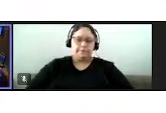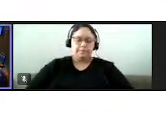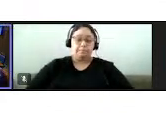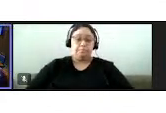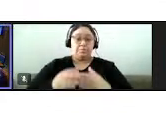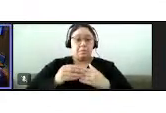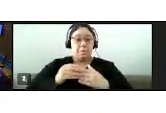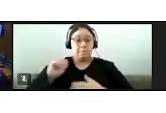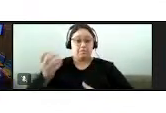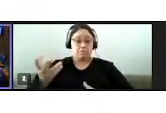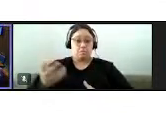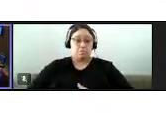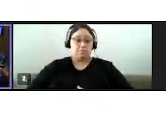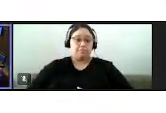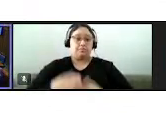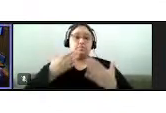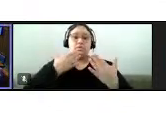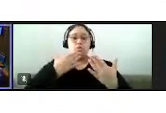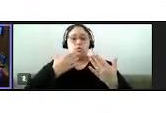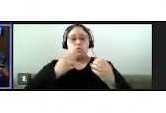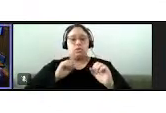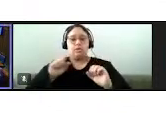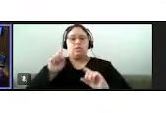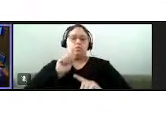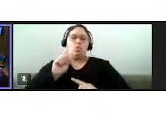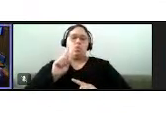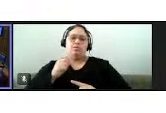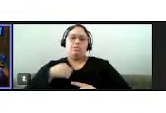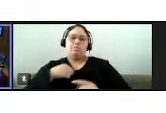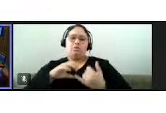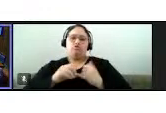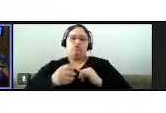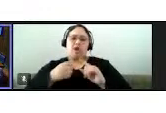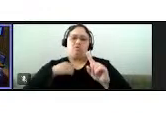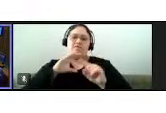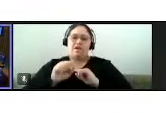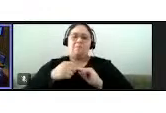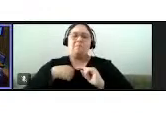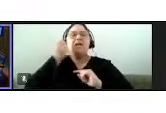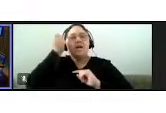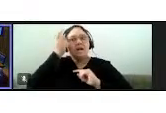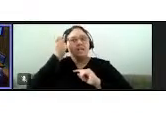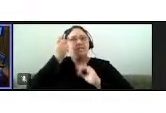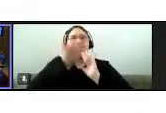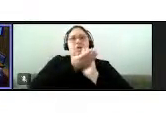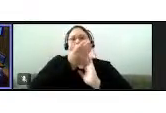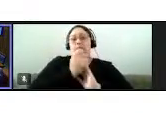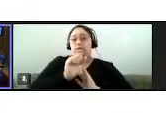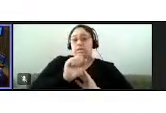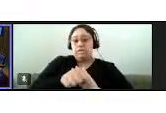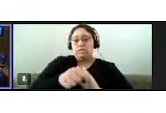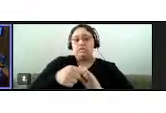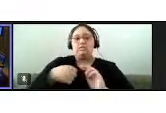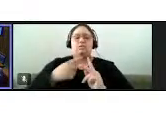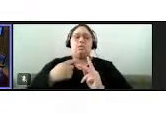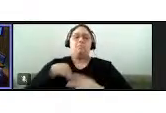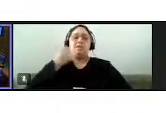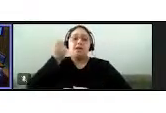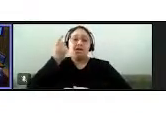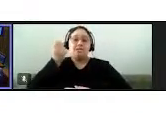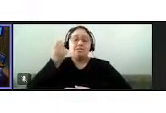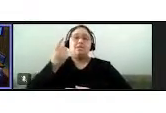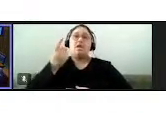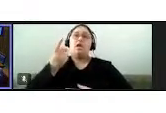Member Maseko? Thank you. I think that's what I'm trying to find out. I understand the upgrade. I understand